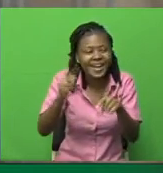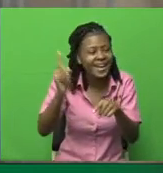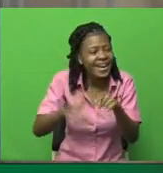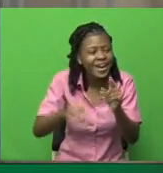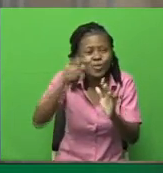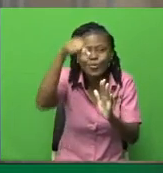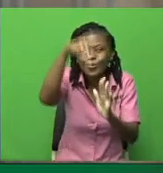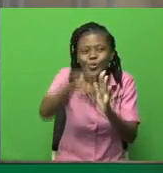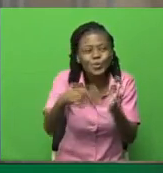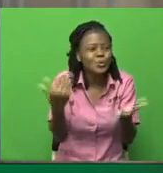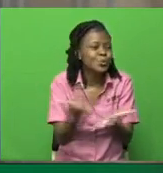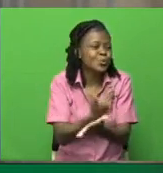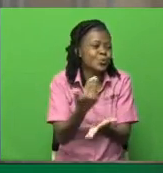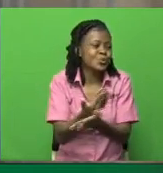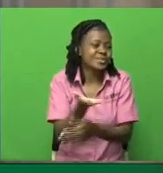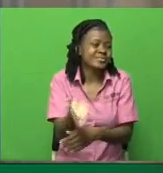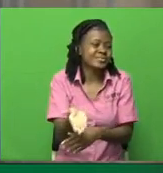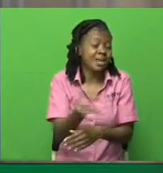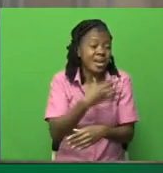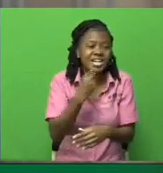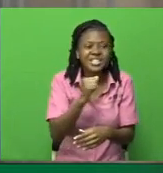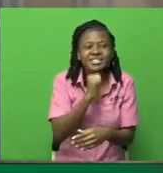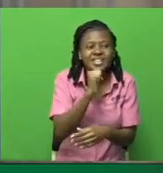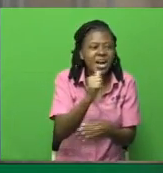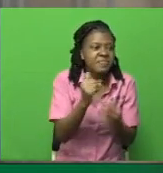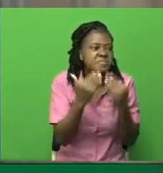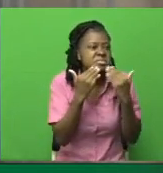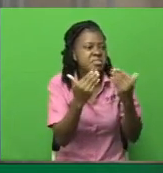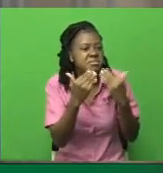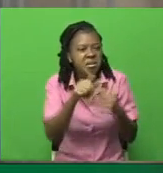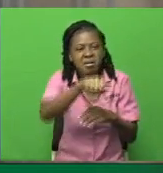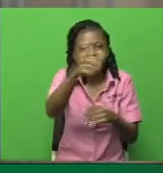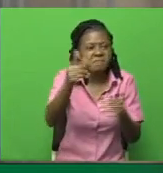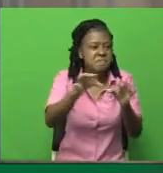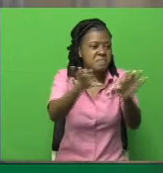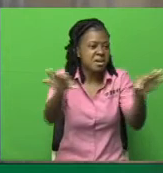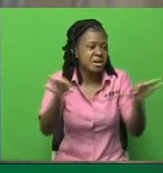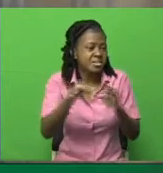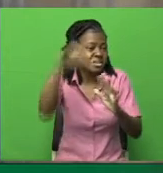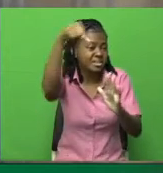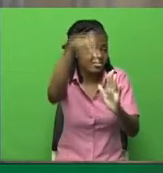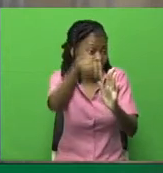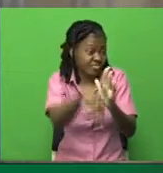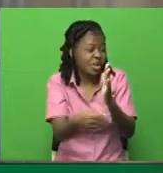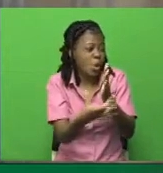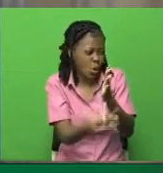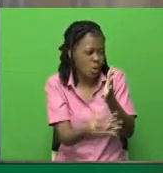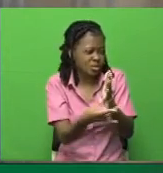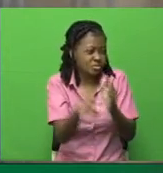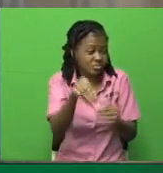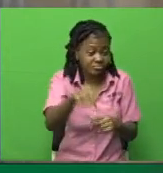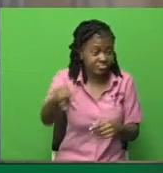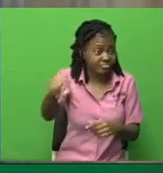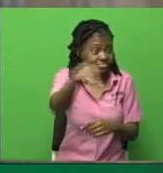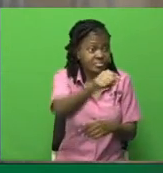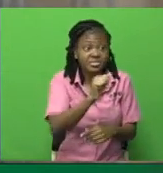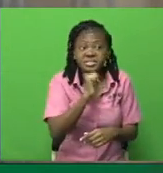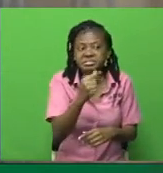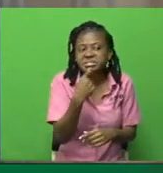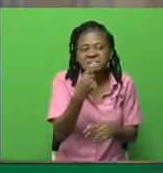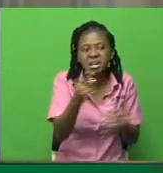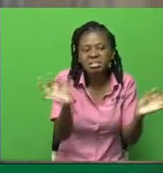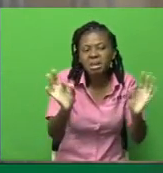nor did he give credit to the Savannah and Macadamia fields which also came out of all fiscal concessions